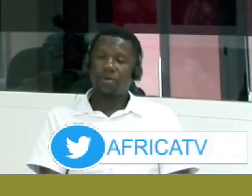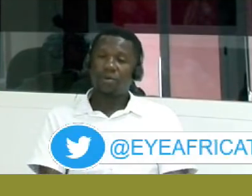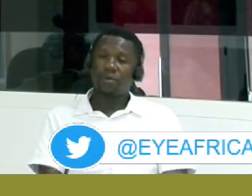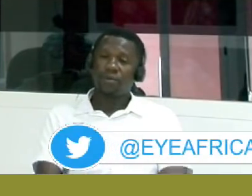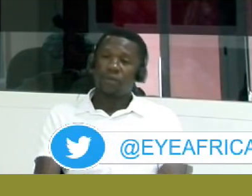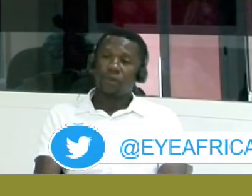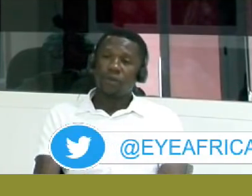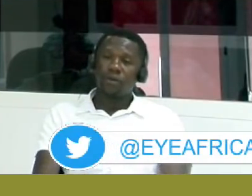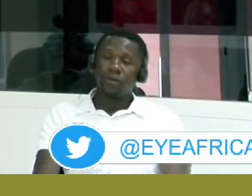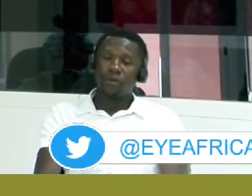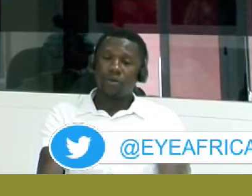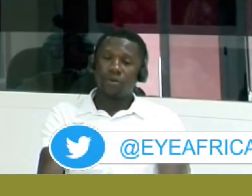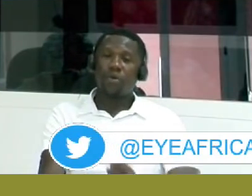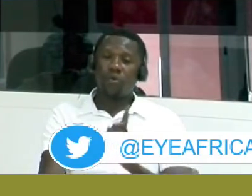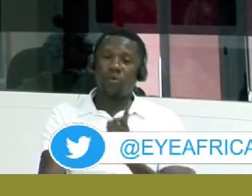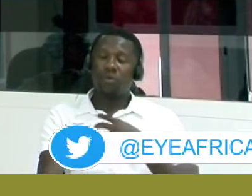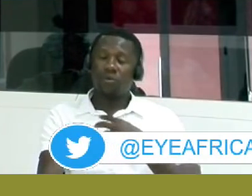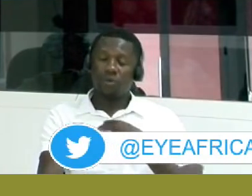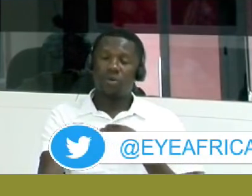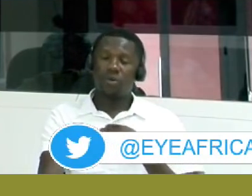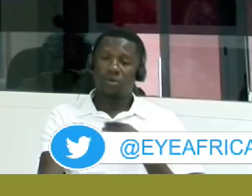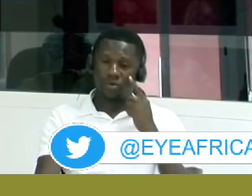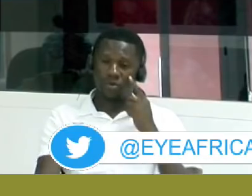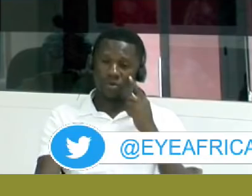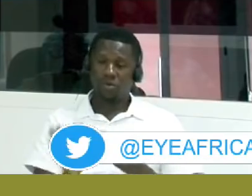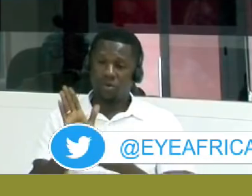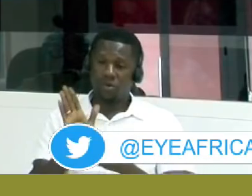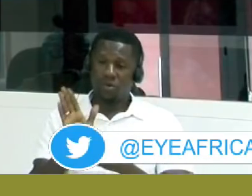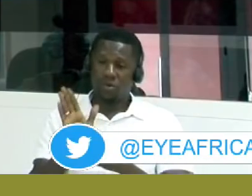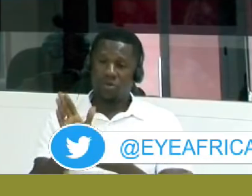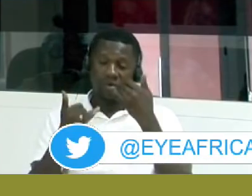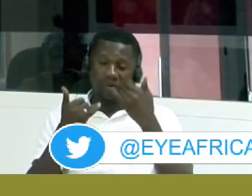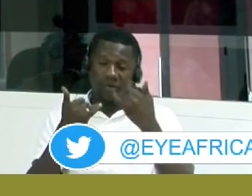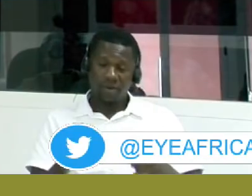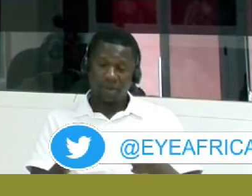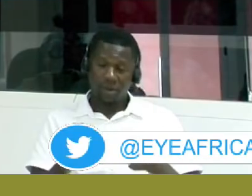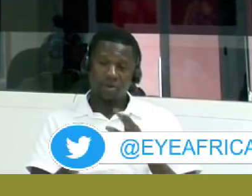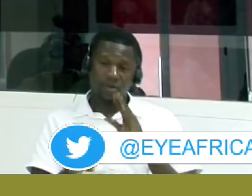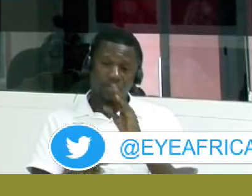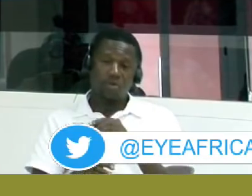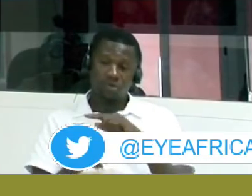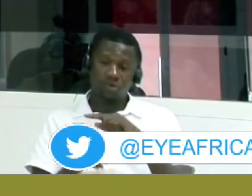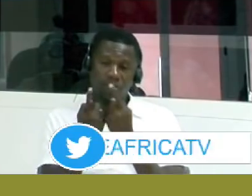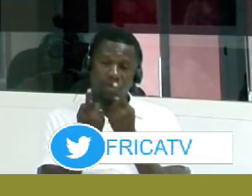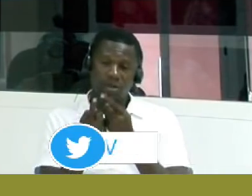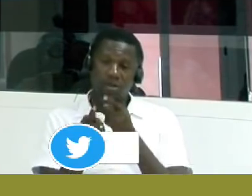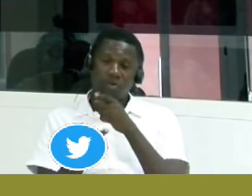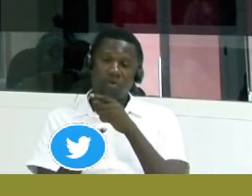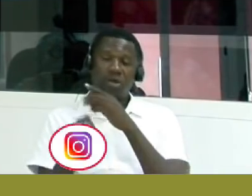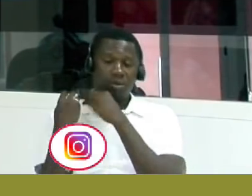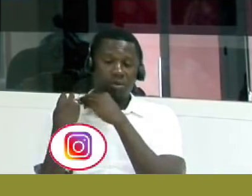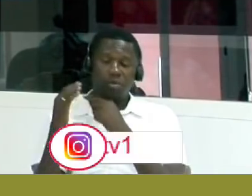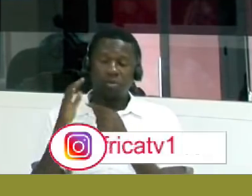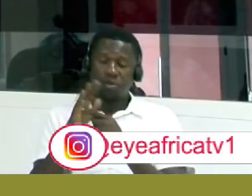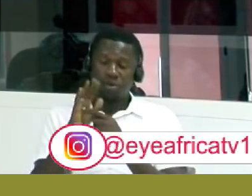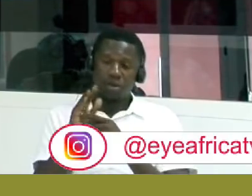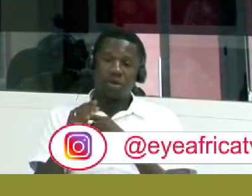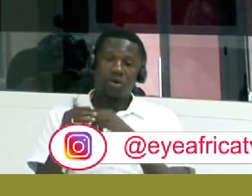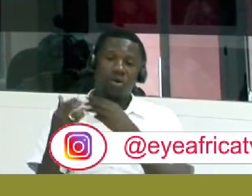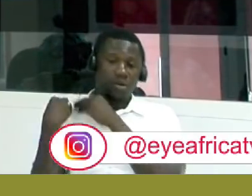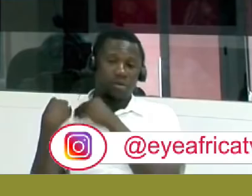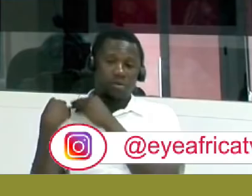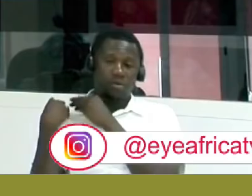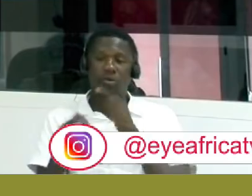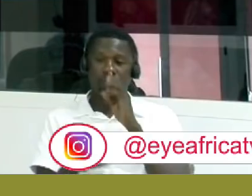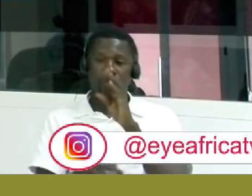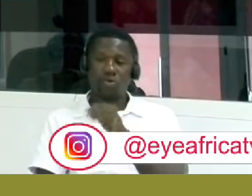So what I want to establish is, you failed to do something that you were required or expected to